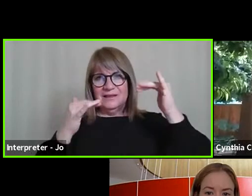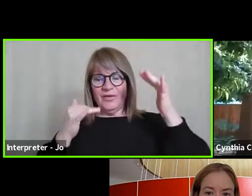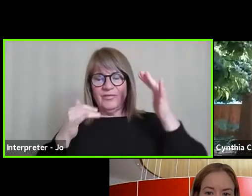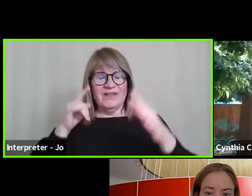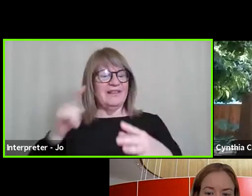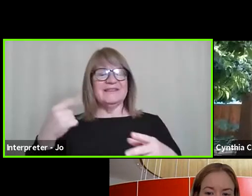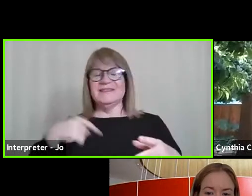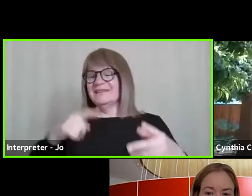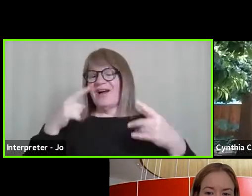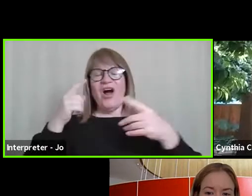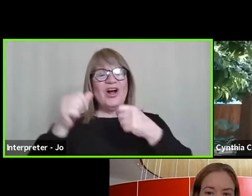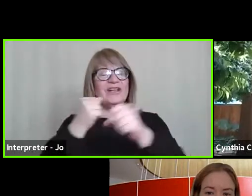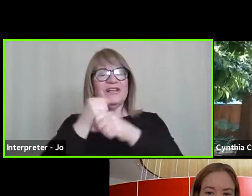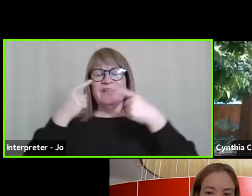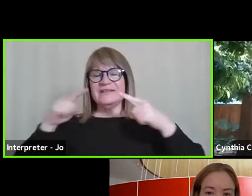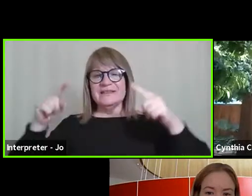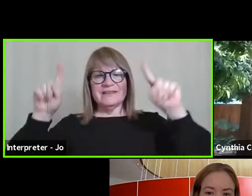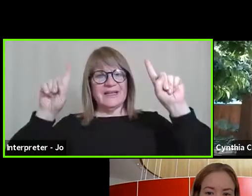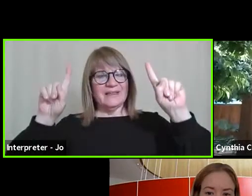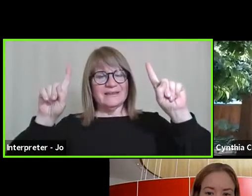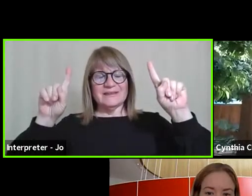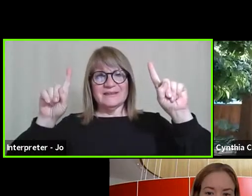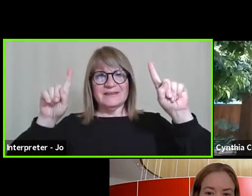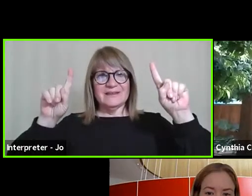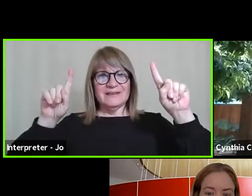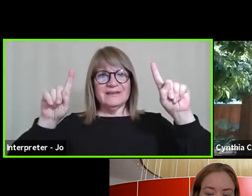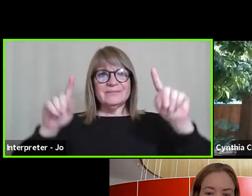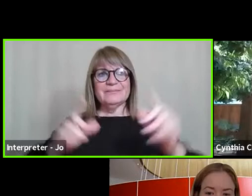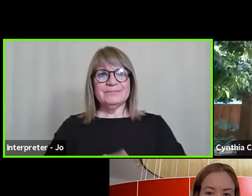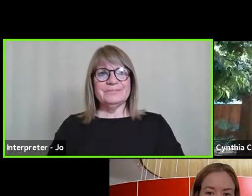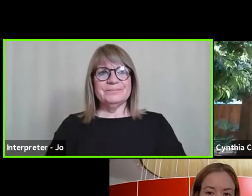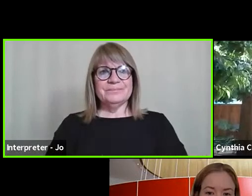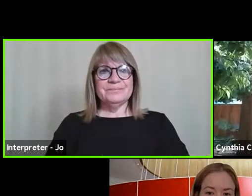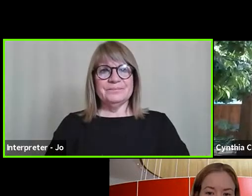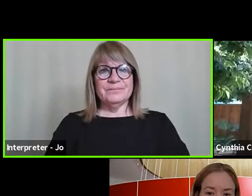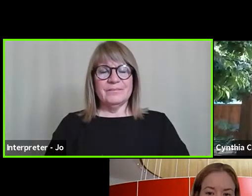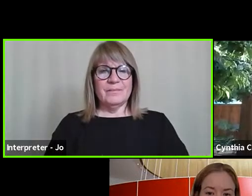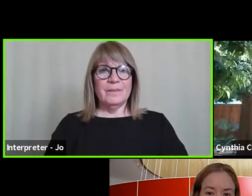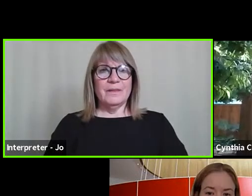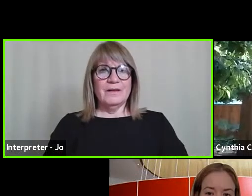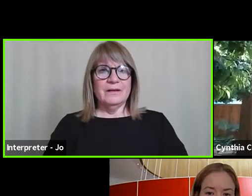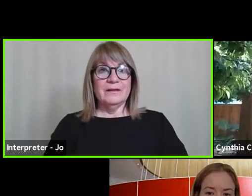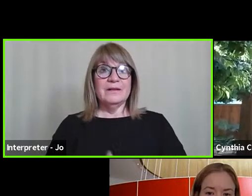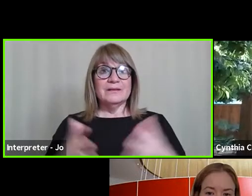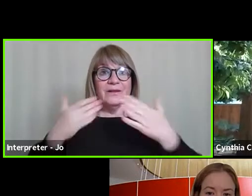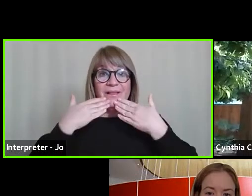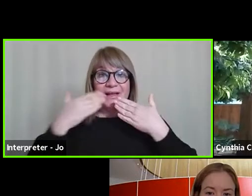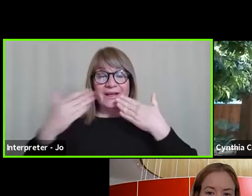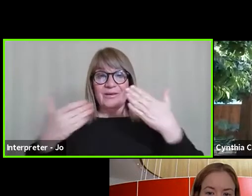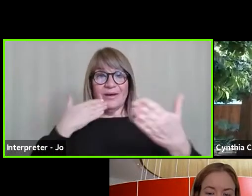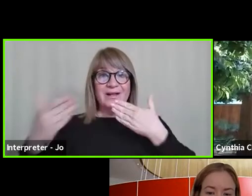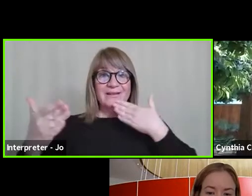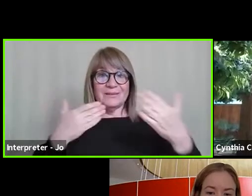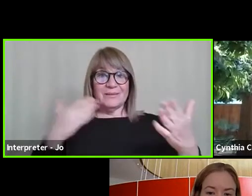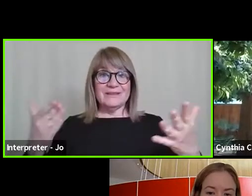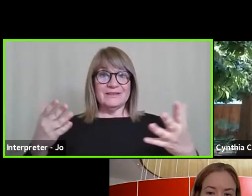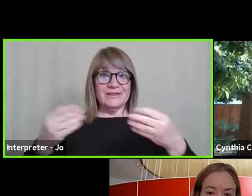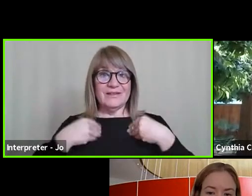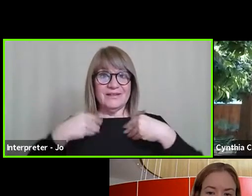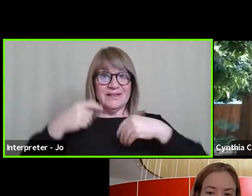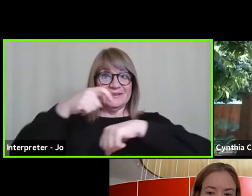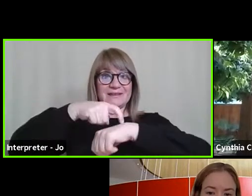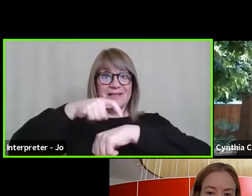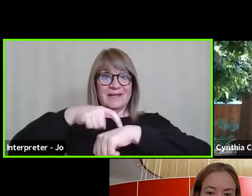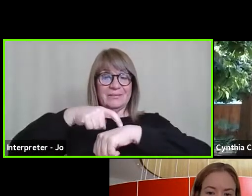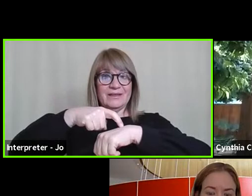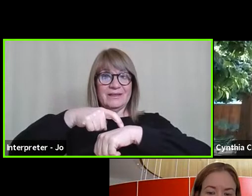year um for for our campaign to be successful and so thank you all so much for giving us the time to be